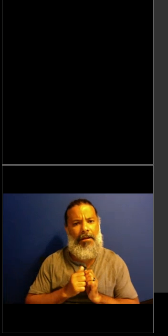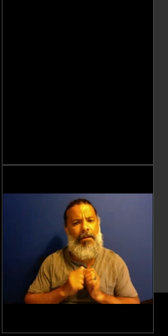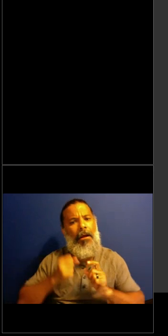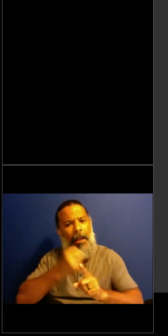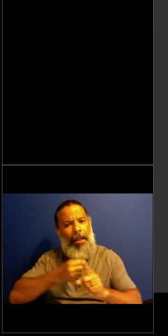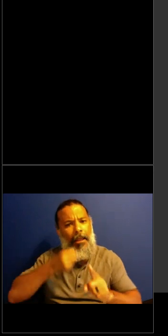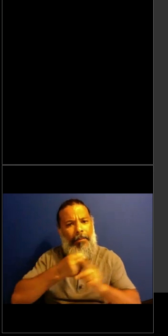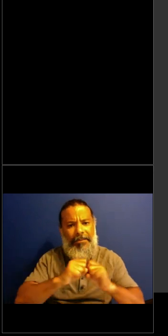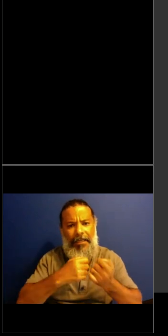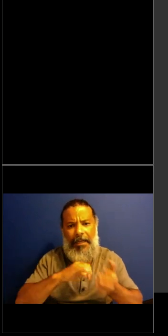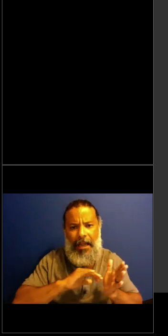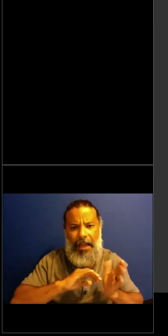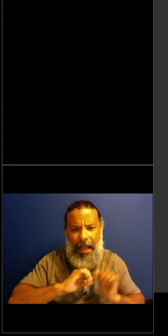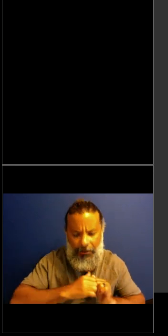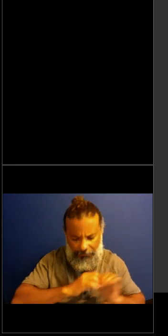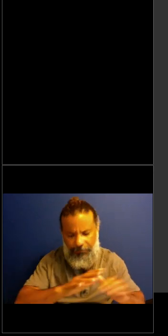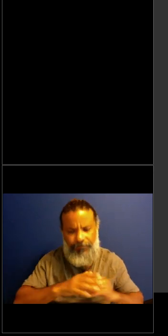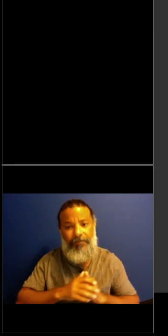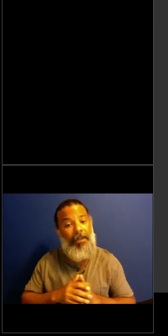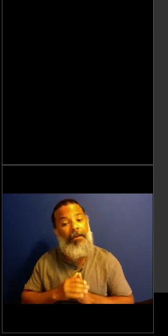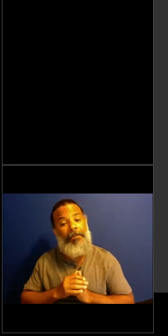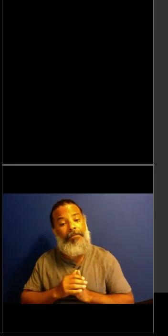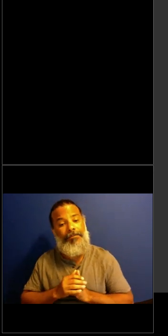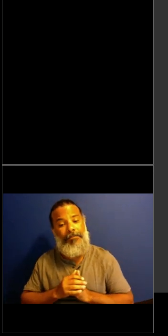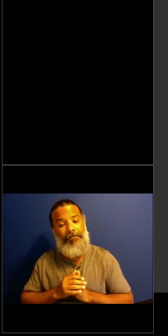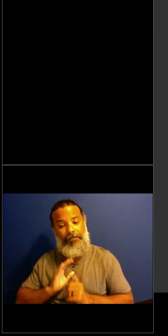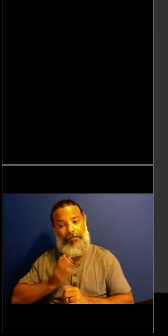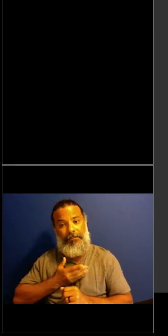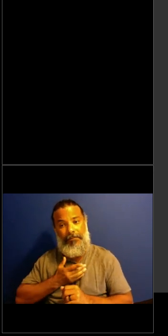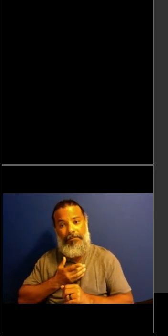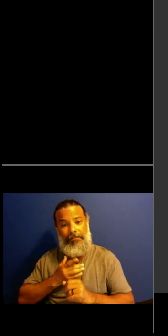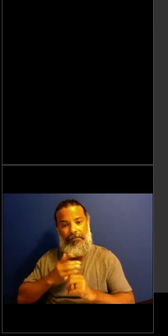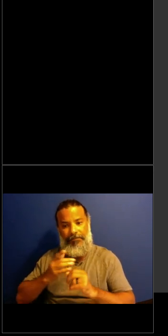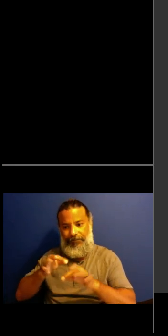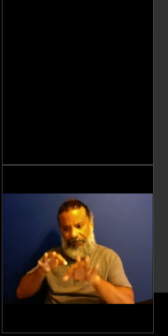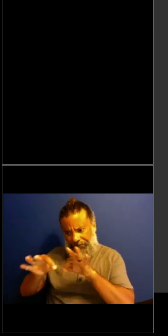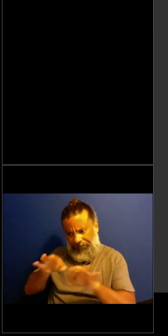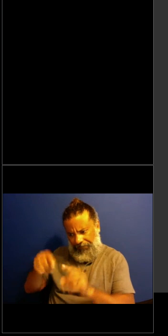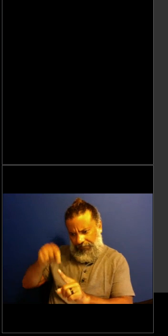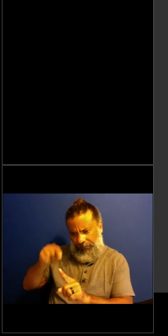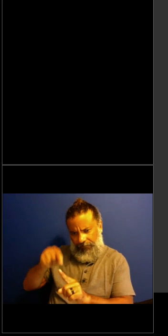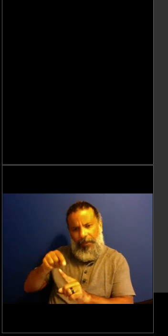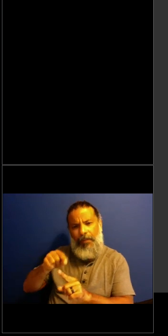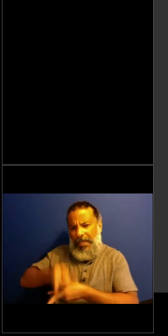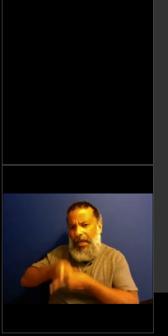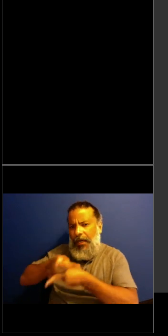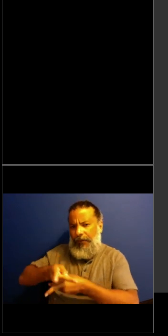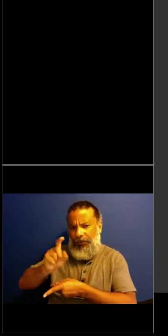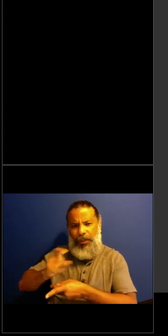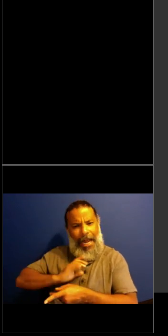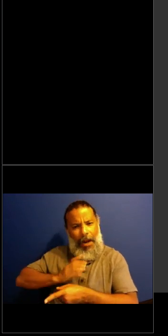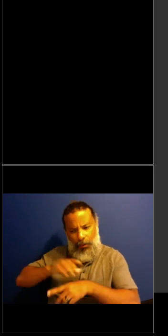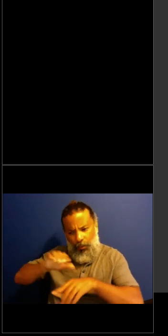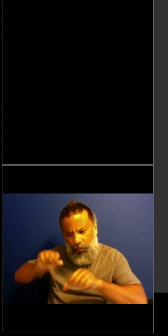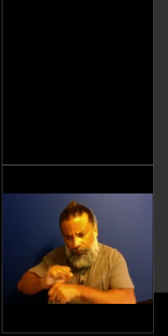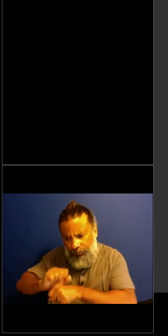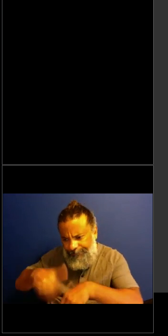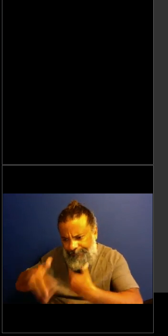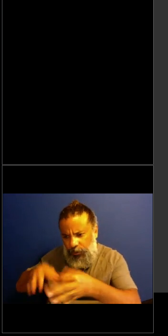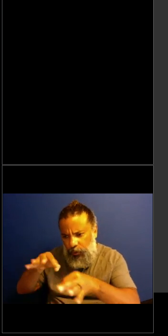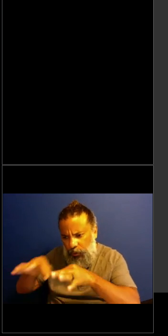harm. With that said, though, our commitment to descriptivism should itself be handled with care and responsibility and an